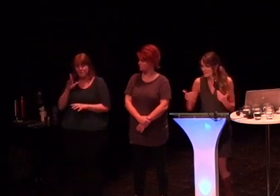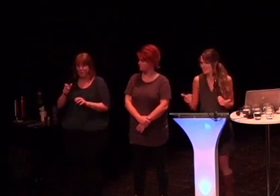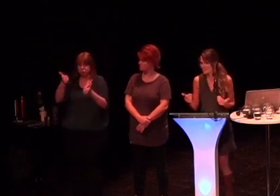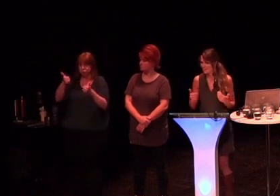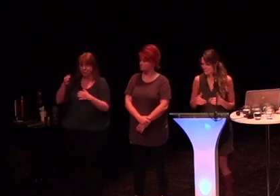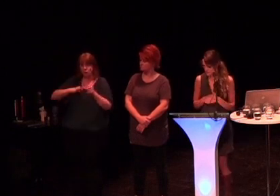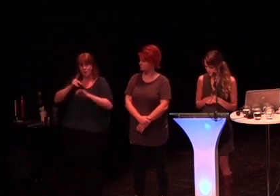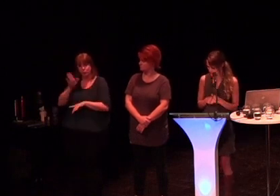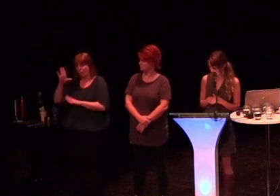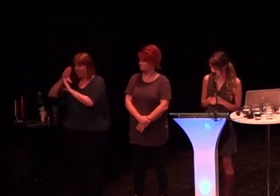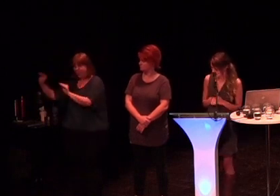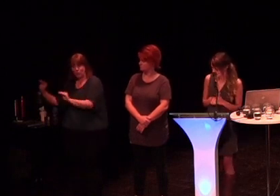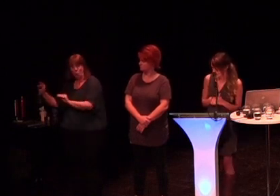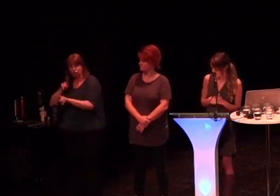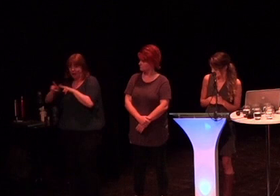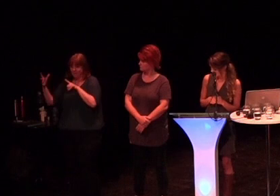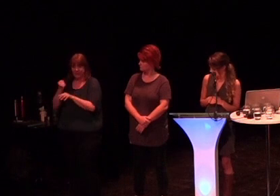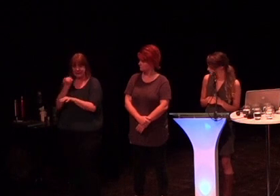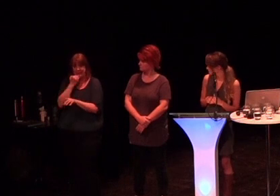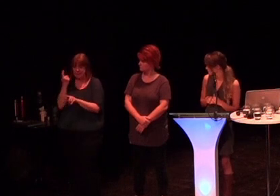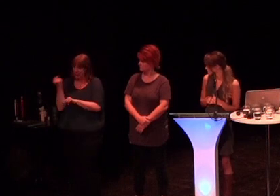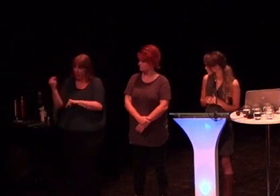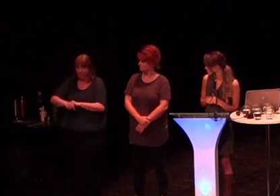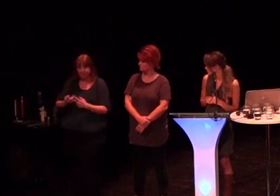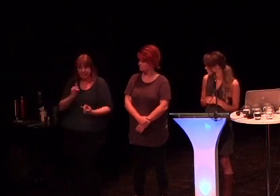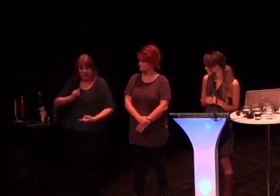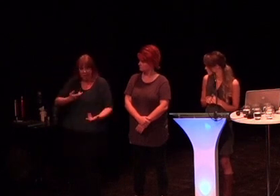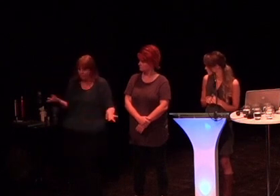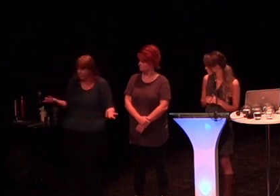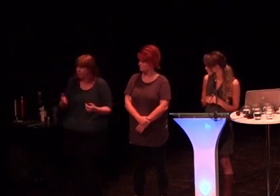we're more data so that we can come and see it.